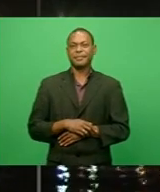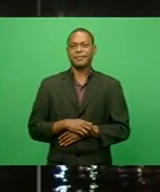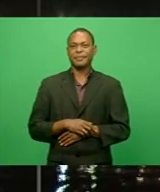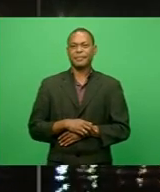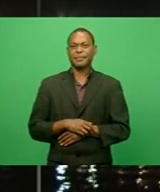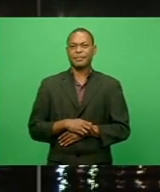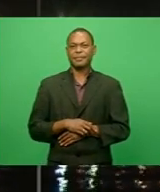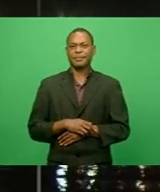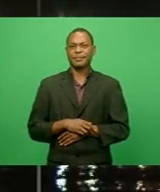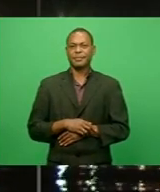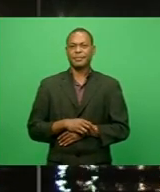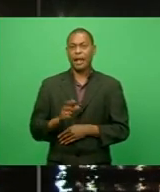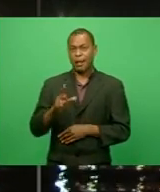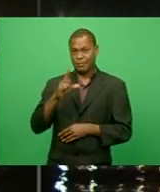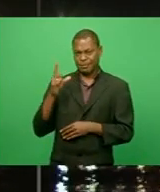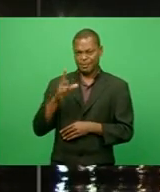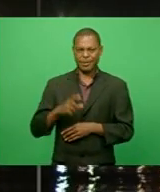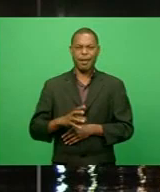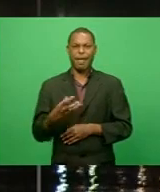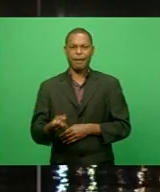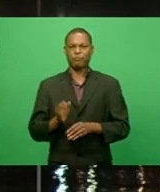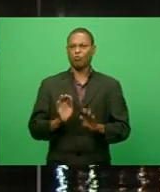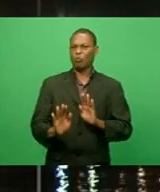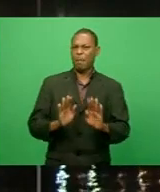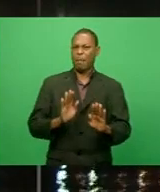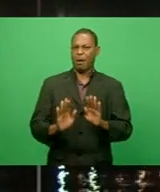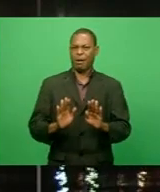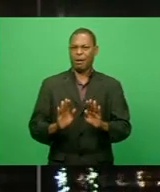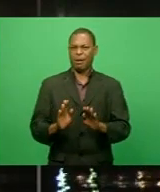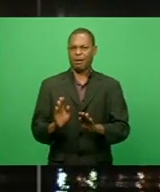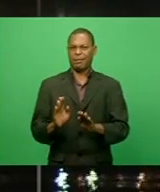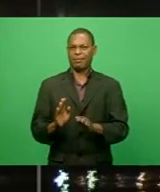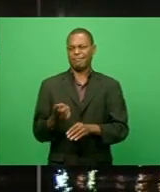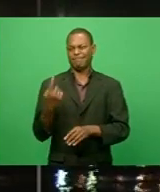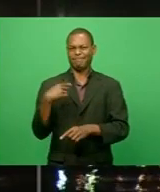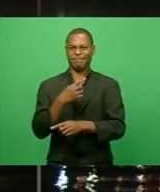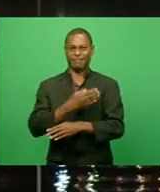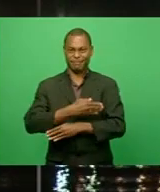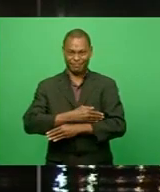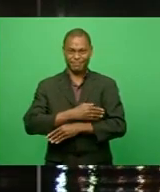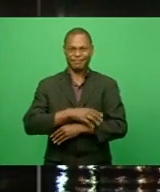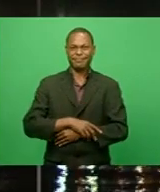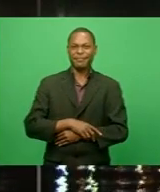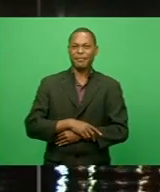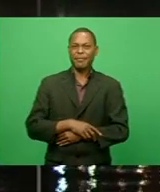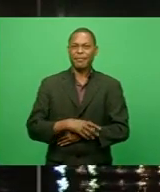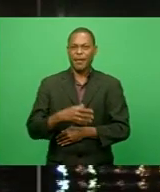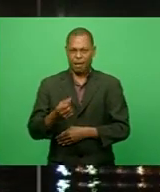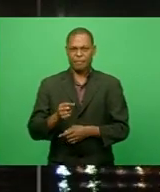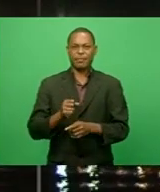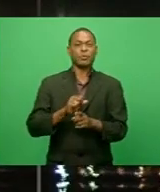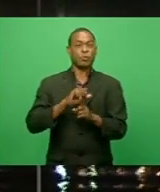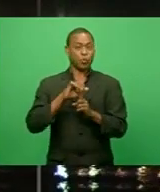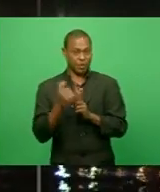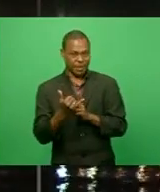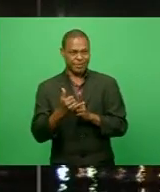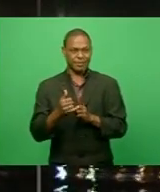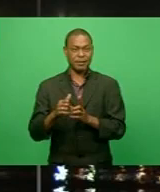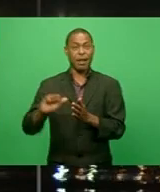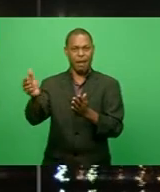Mana Voyage in Darkness concert last night, stated that in a democratic society, art must be free